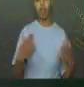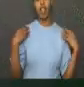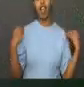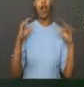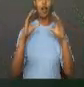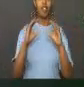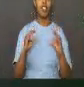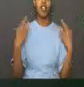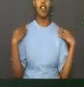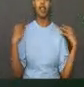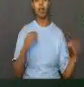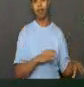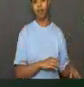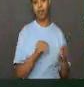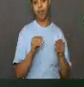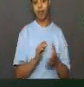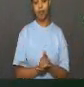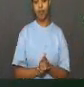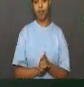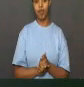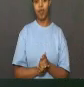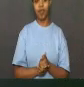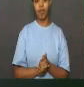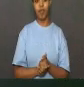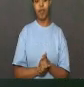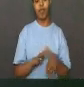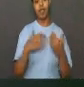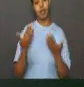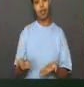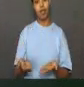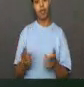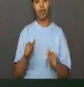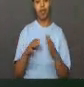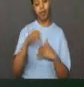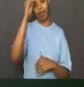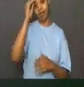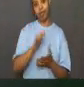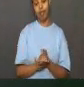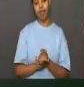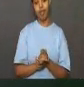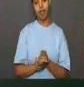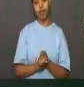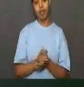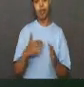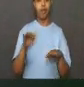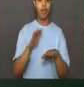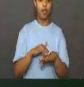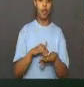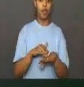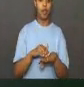Hello, teacher. Hello, students. Welcome to today's lesson